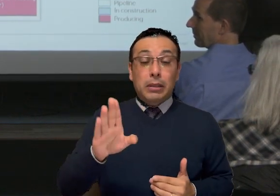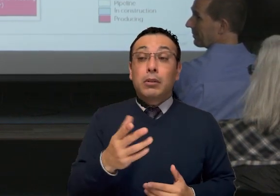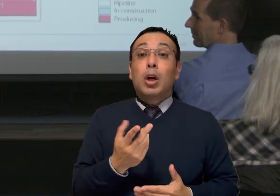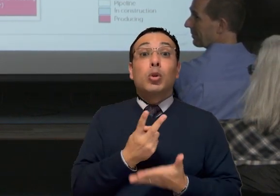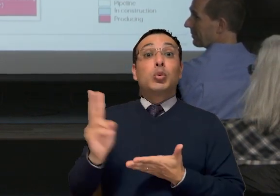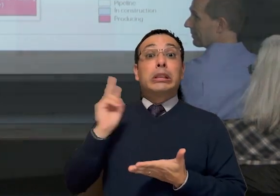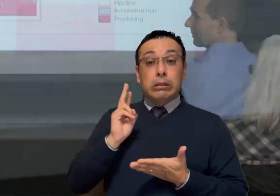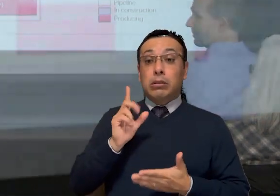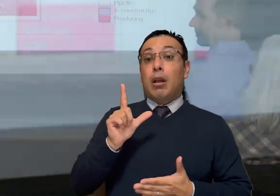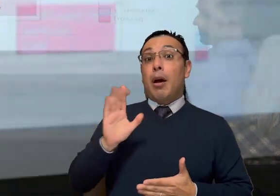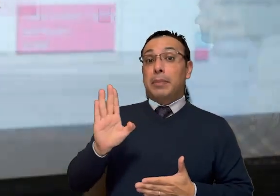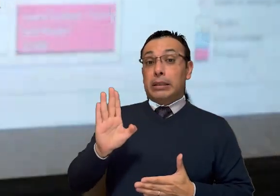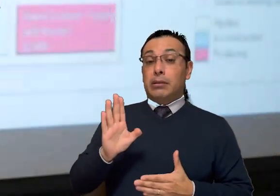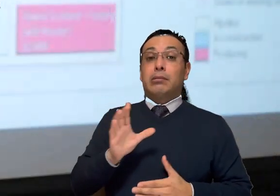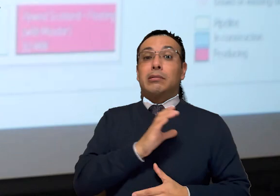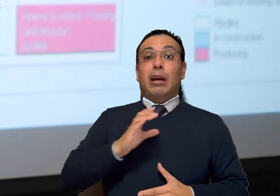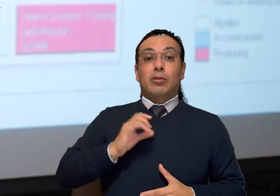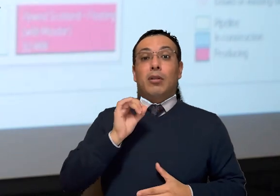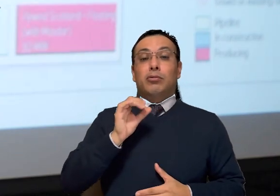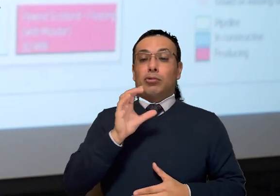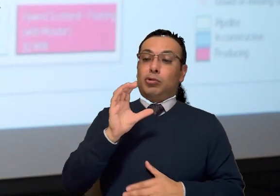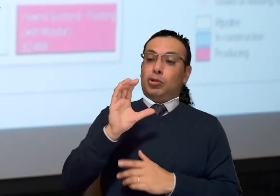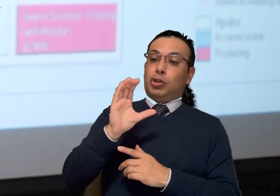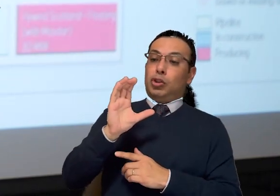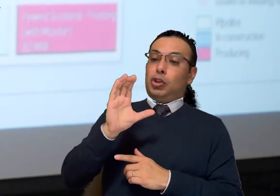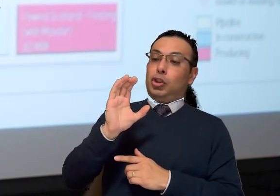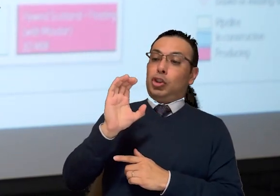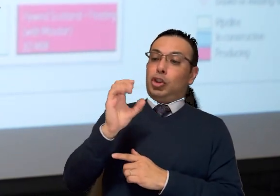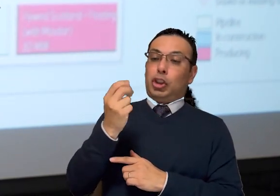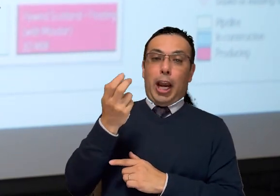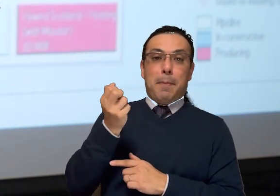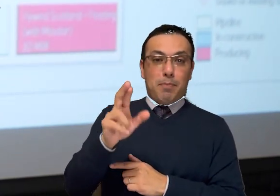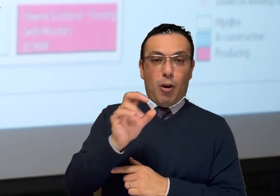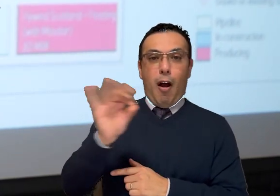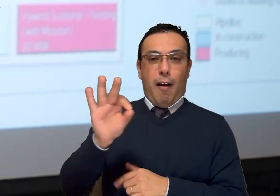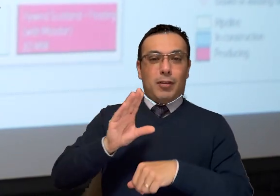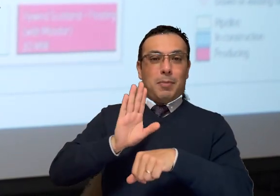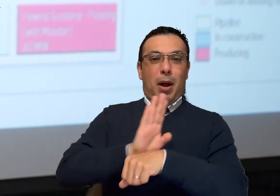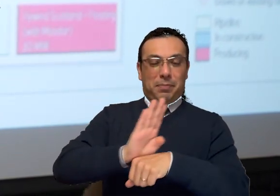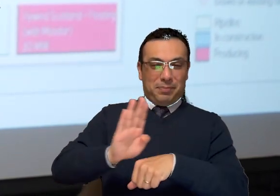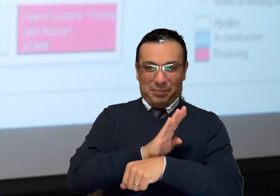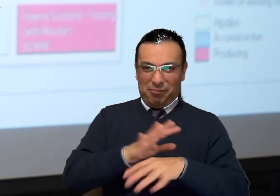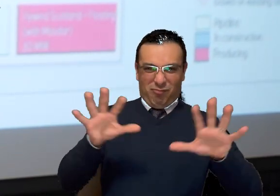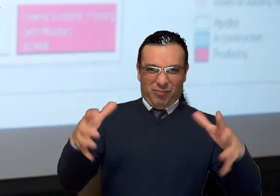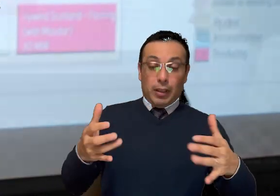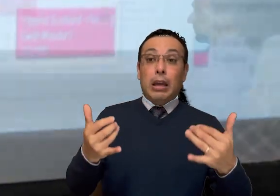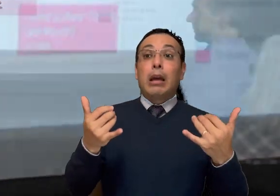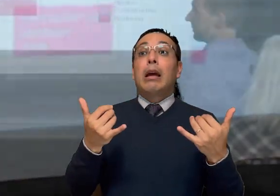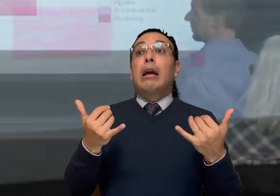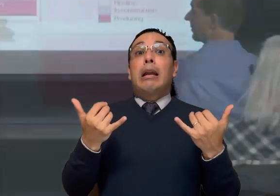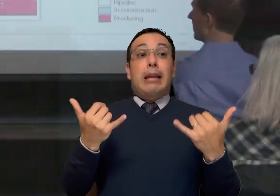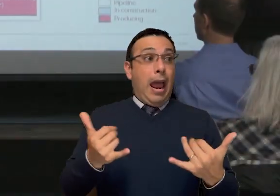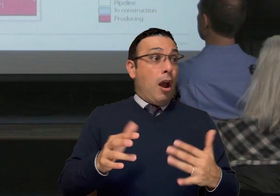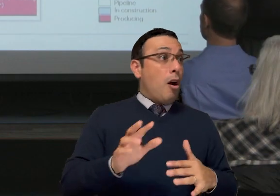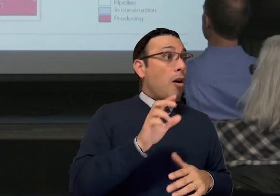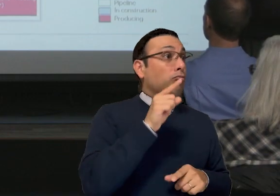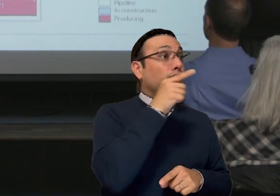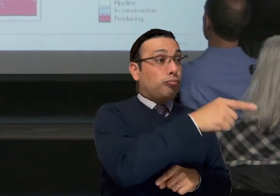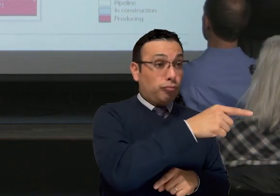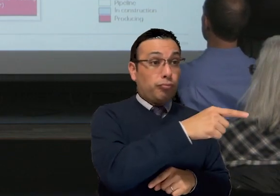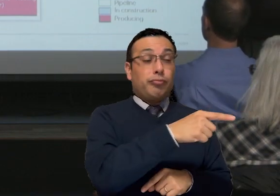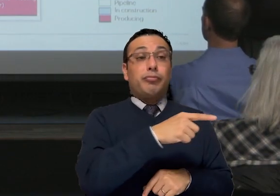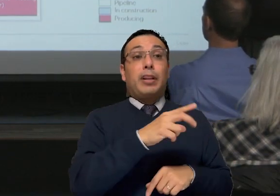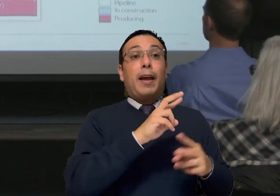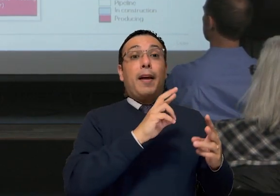2 weeks ago. We were with the Village of Island Park last week. So we finished this version of the tour tonight with you again in Long Beach. So I want to